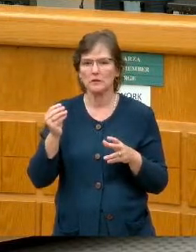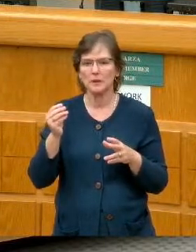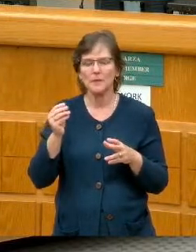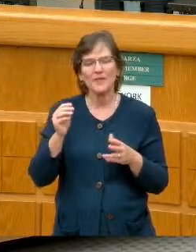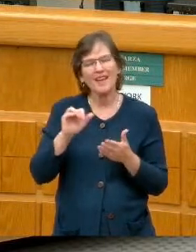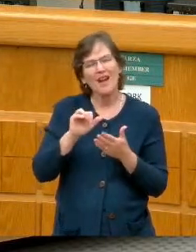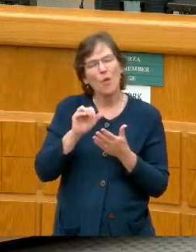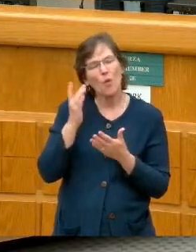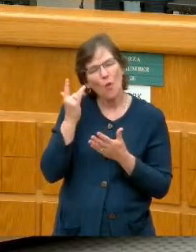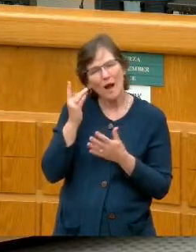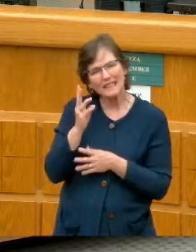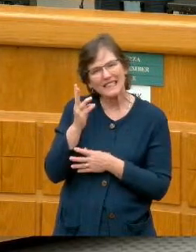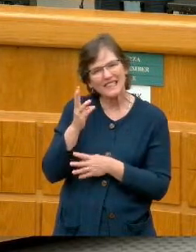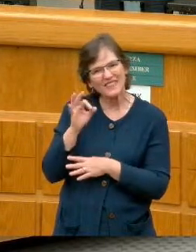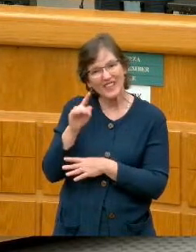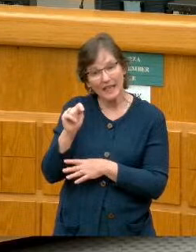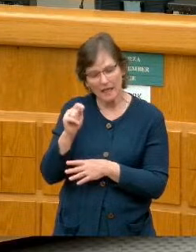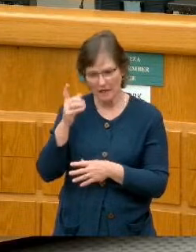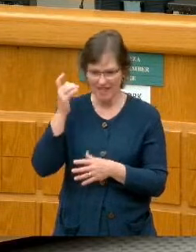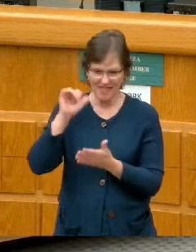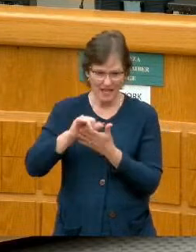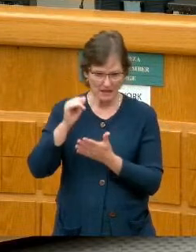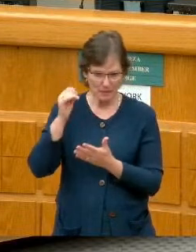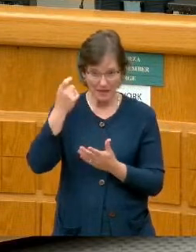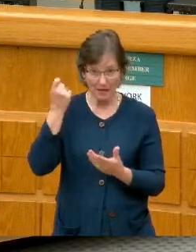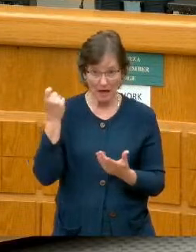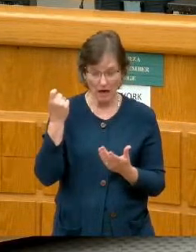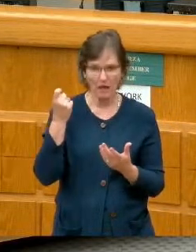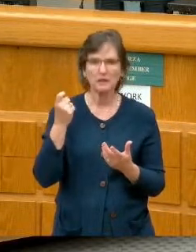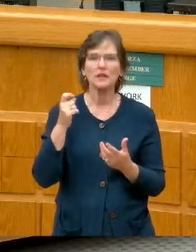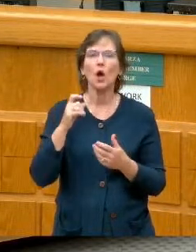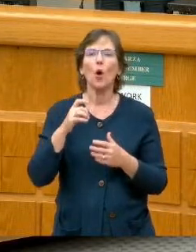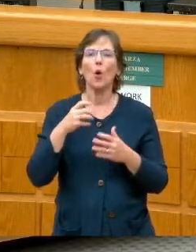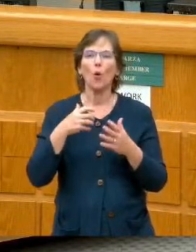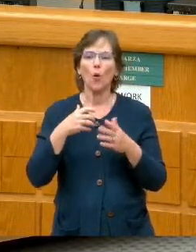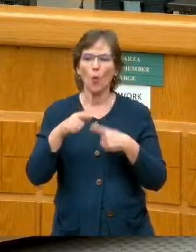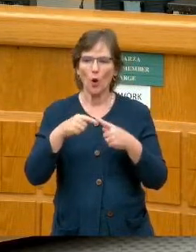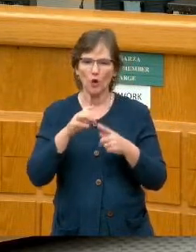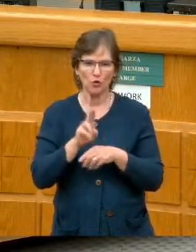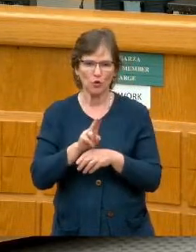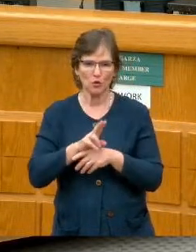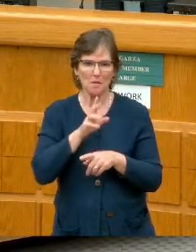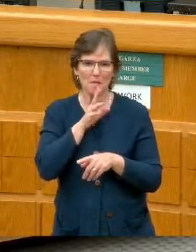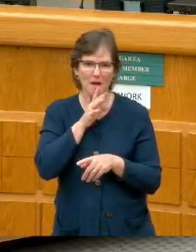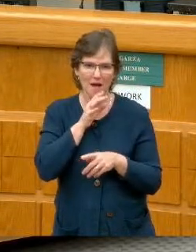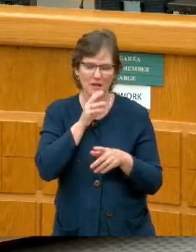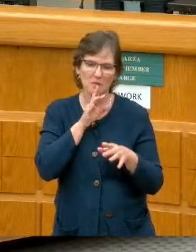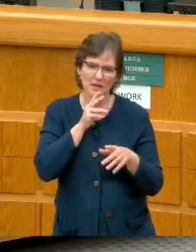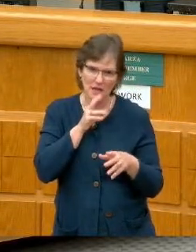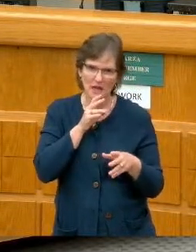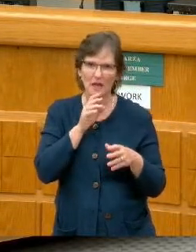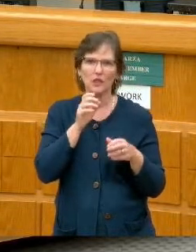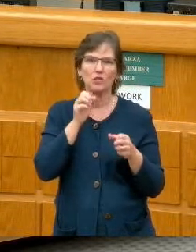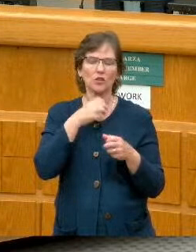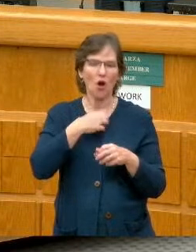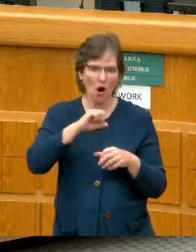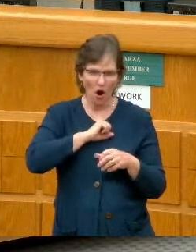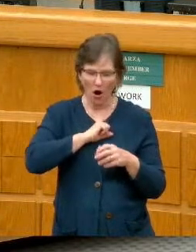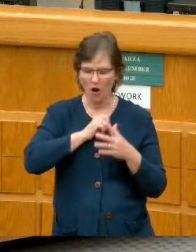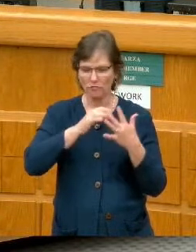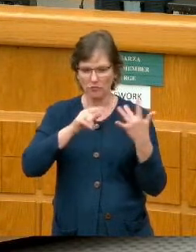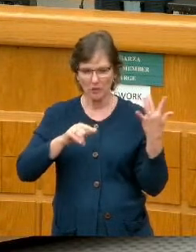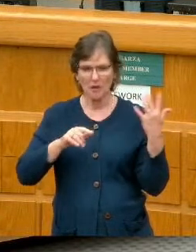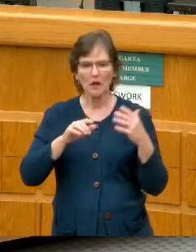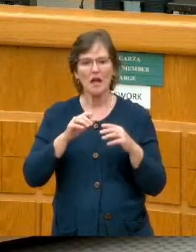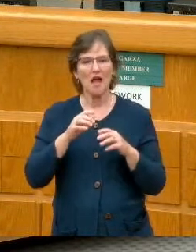mouth that you can see or from your nose, they fall to the ground within 6 feet. So that's where that 6 feet comes from. Now we know also that